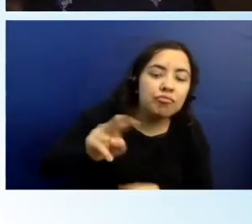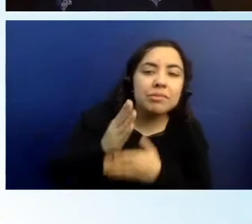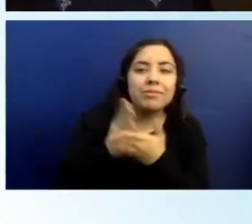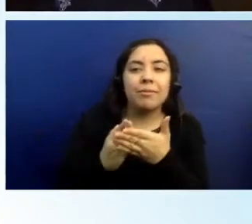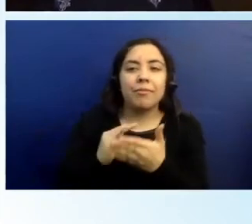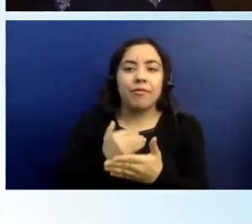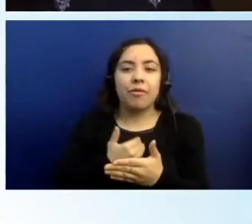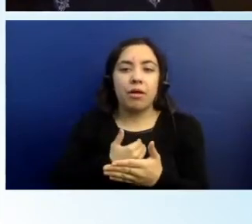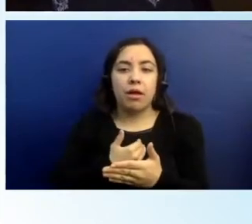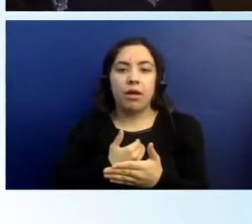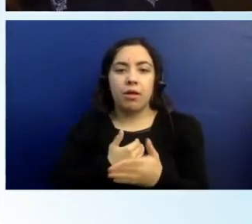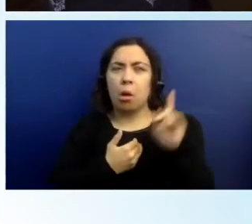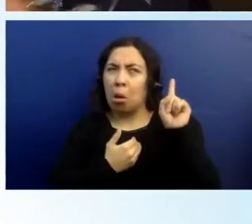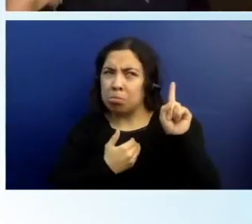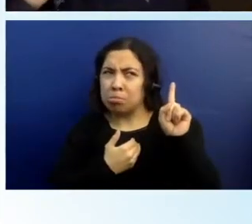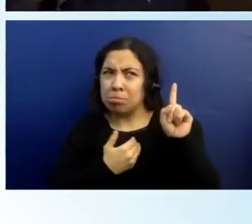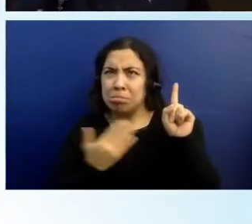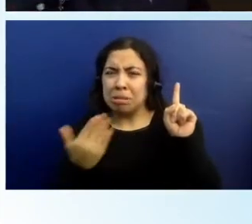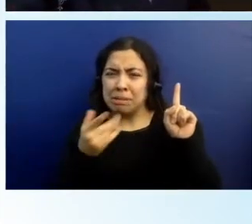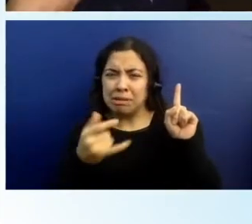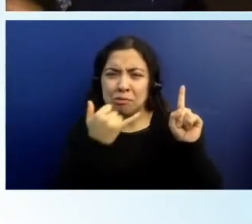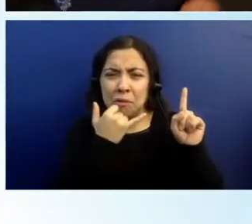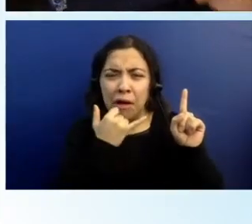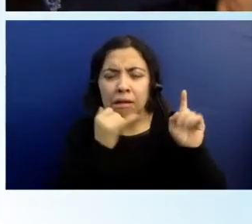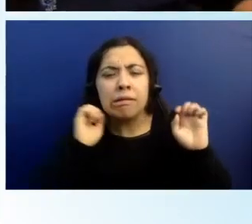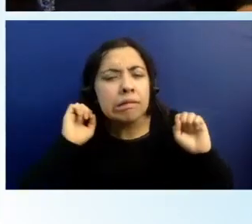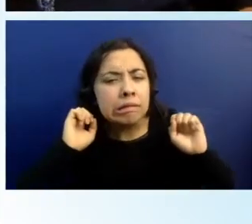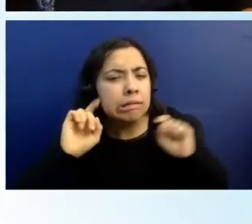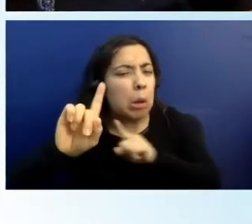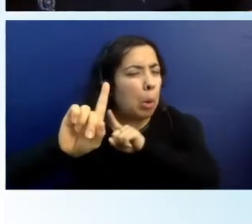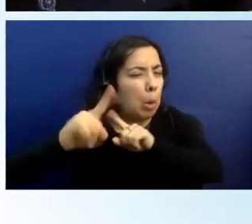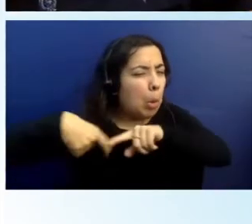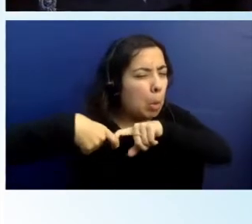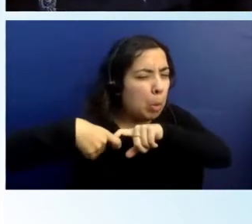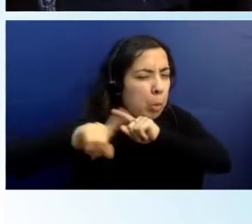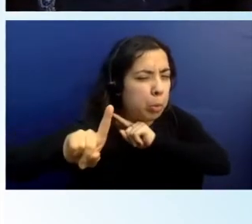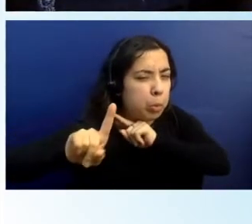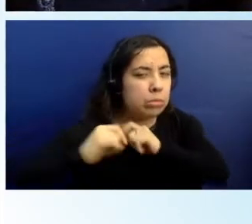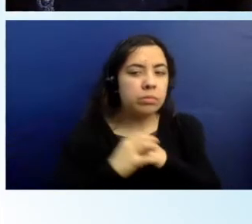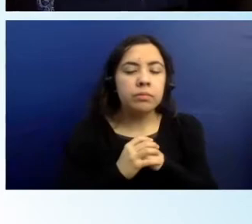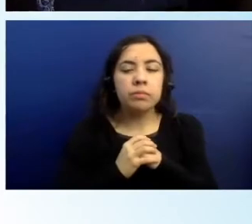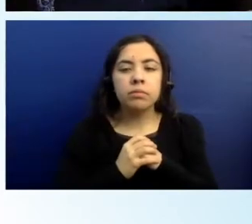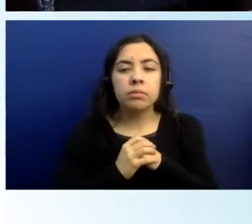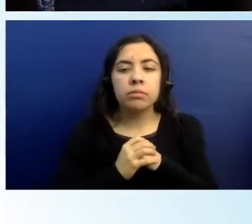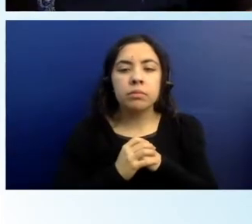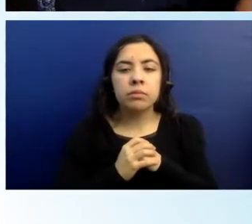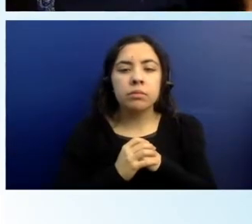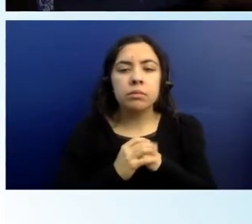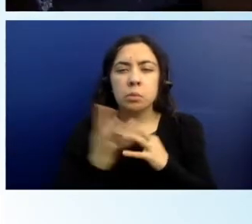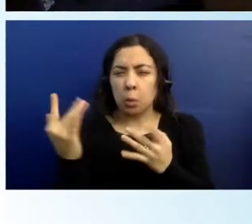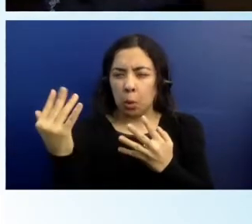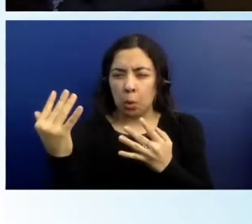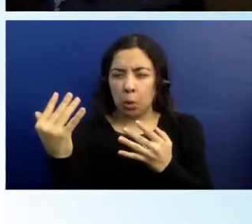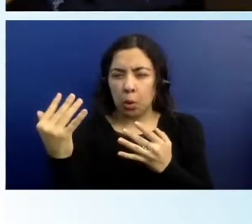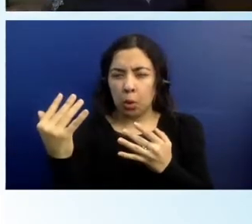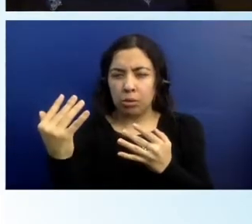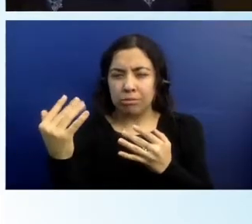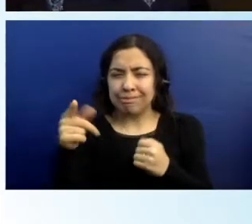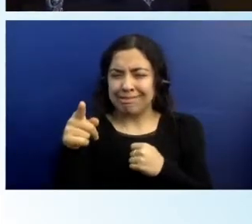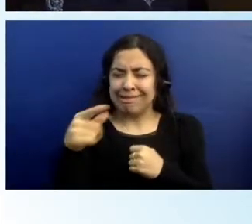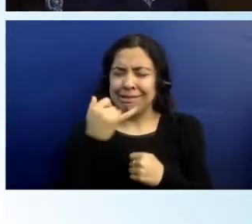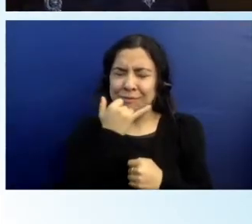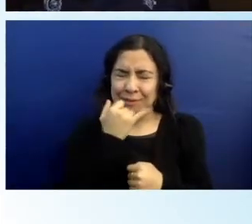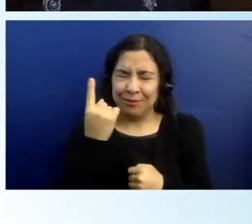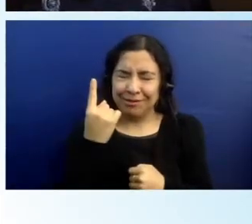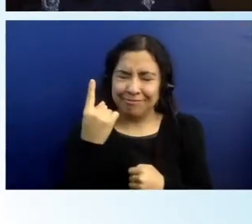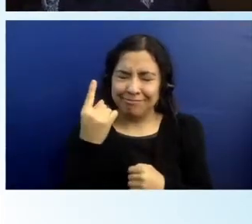this may not be the right... Hold on one second. Yeah, this is not the right one.